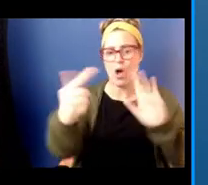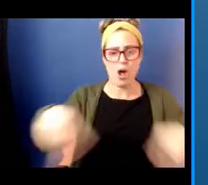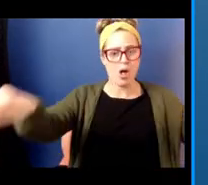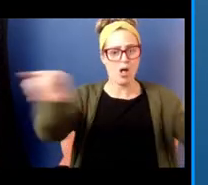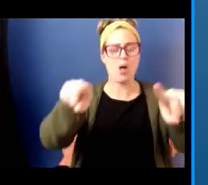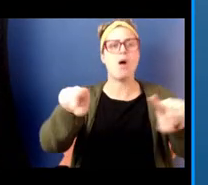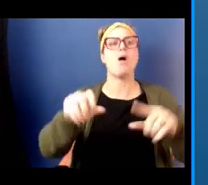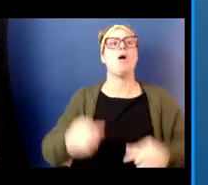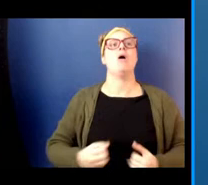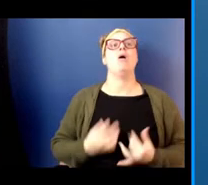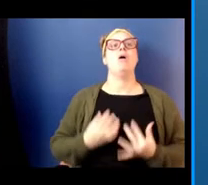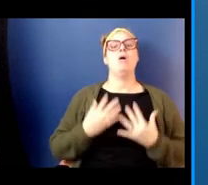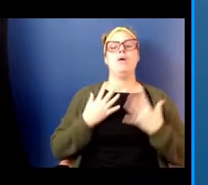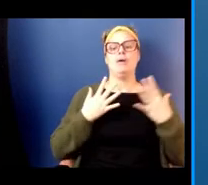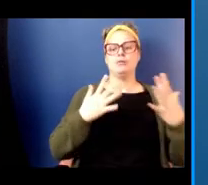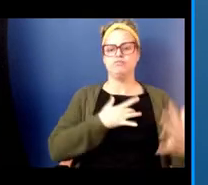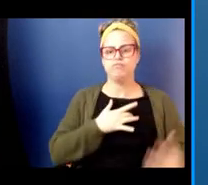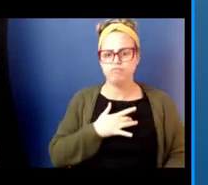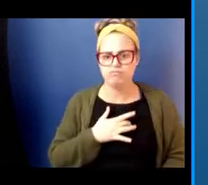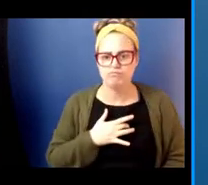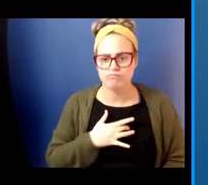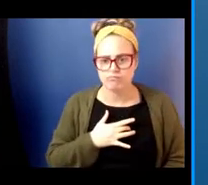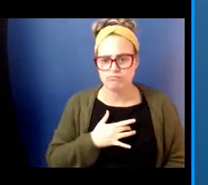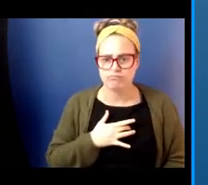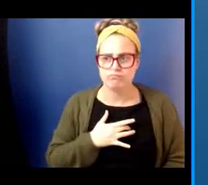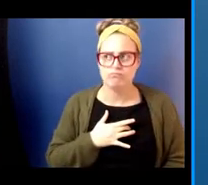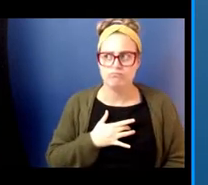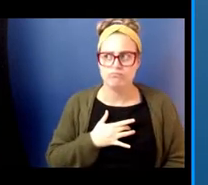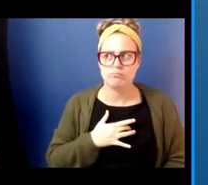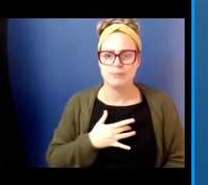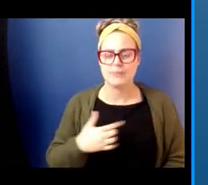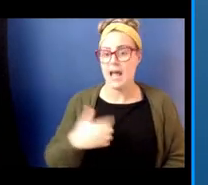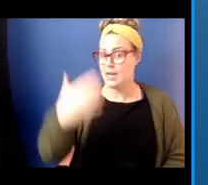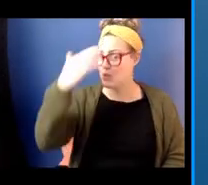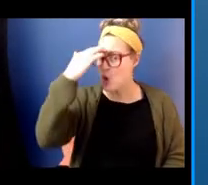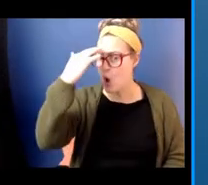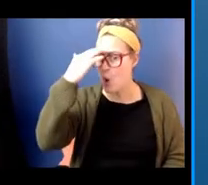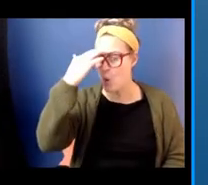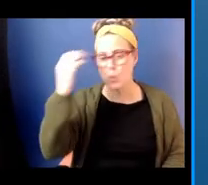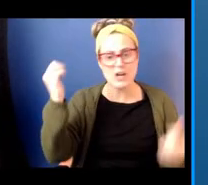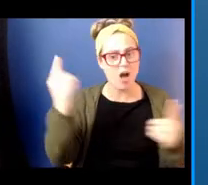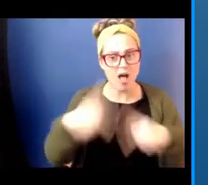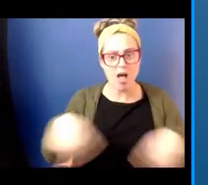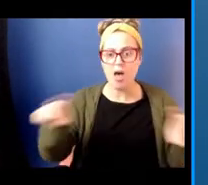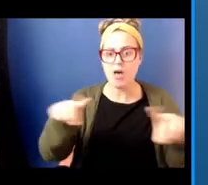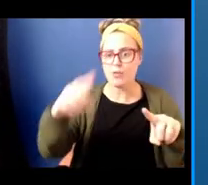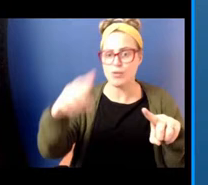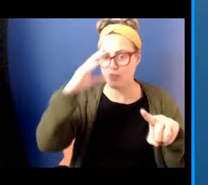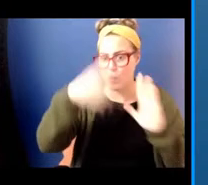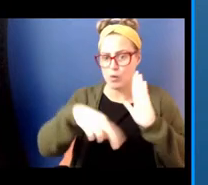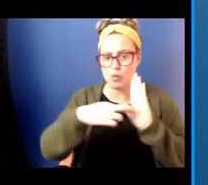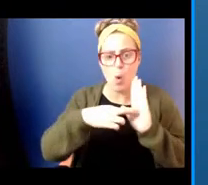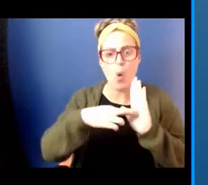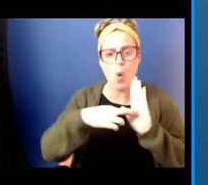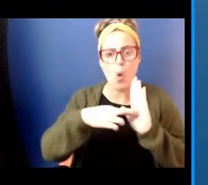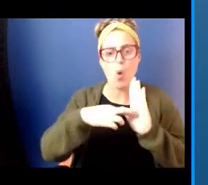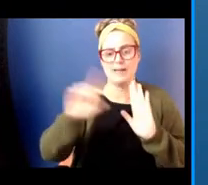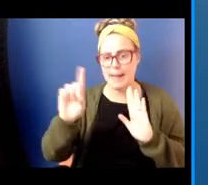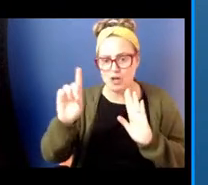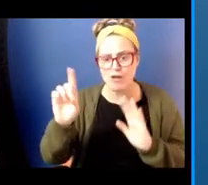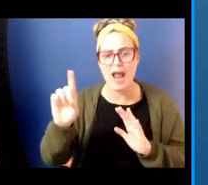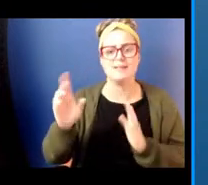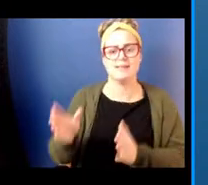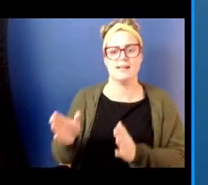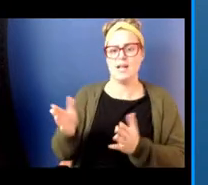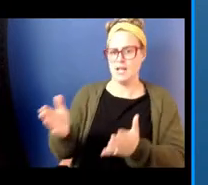that our role in this party in our role as Democrats and As Americans is to open doors